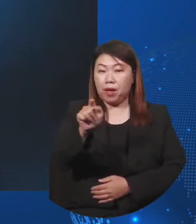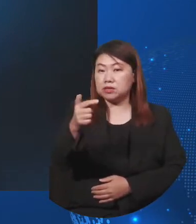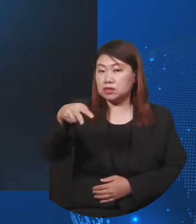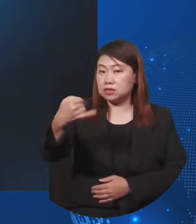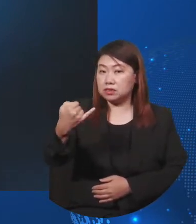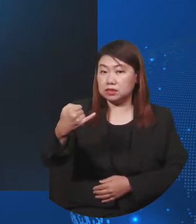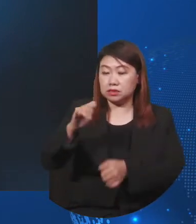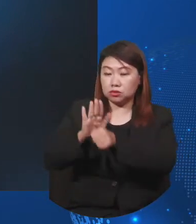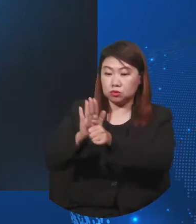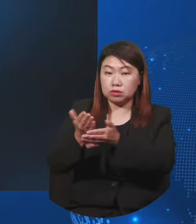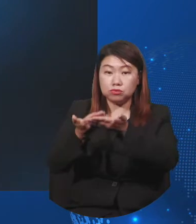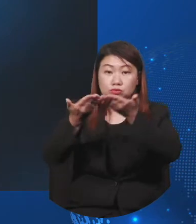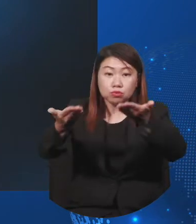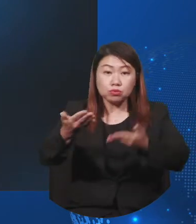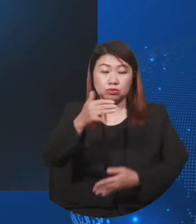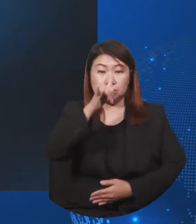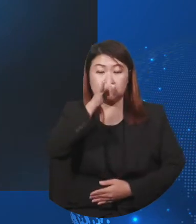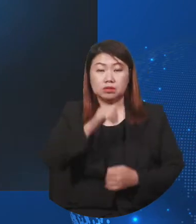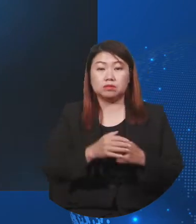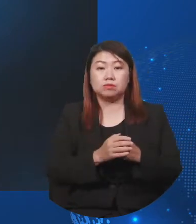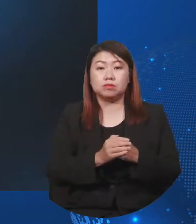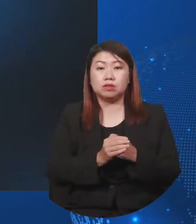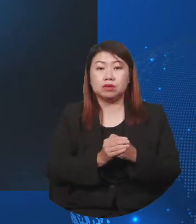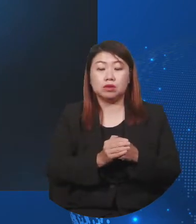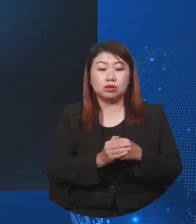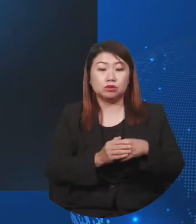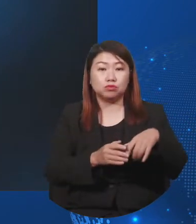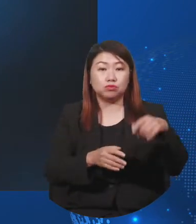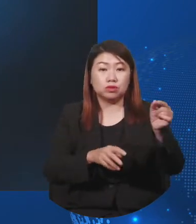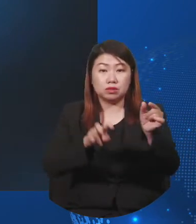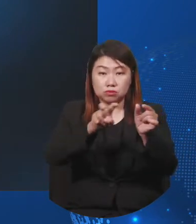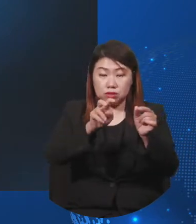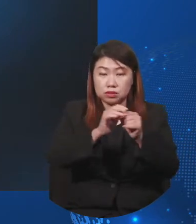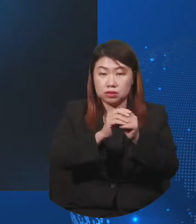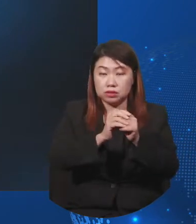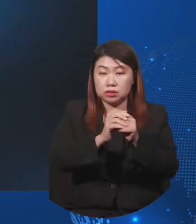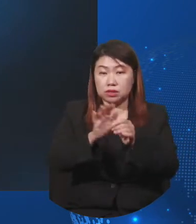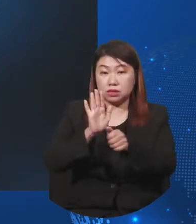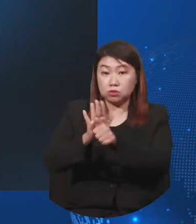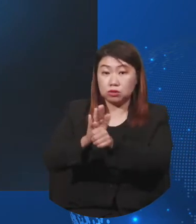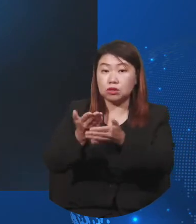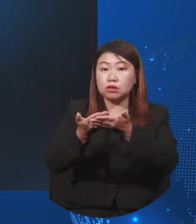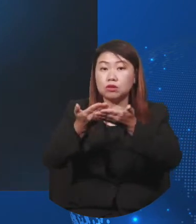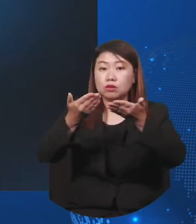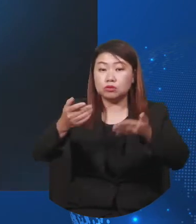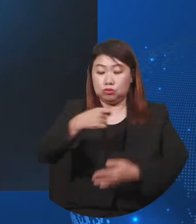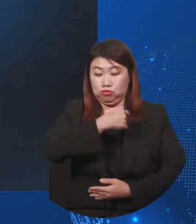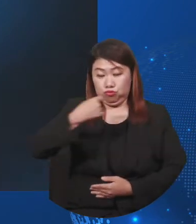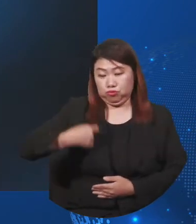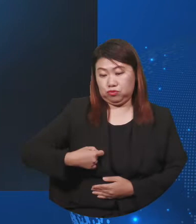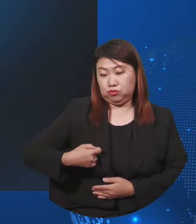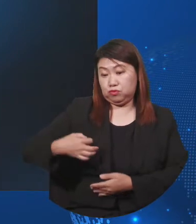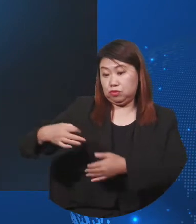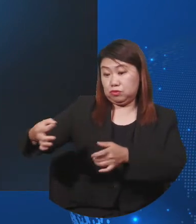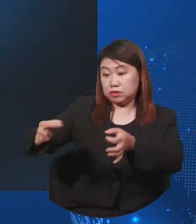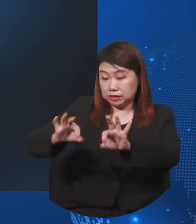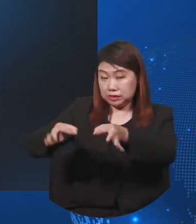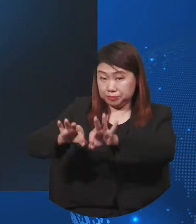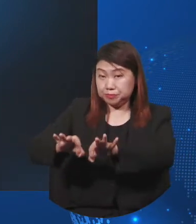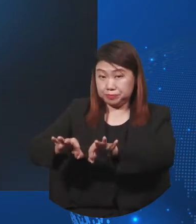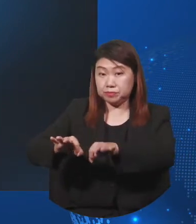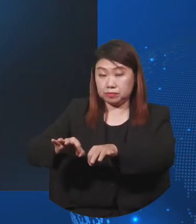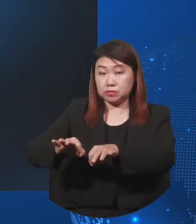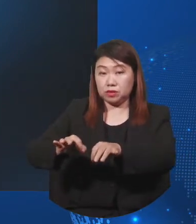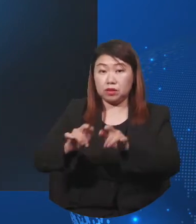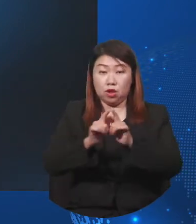Fund, G77 and China Perez Guerrero Trust Fund. Countries like Brazil, China, Colombia, India,